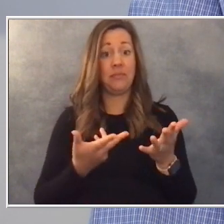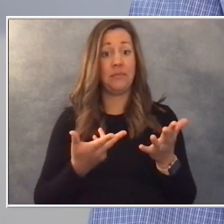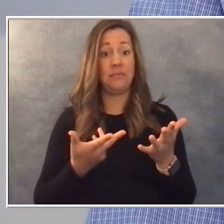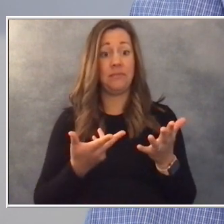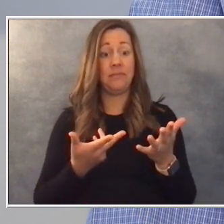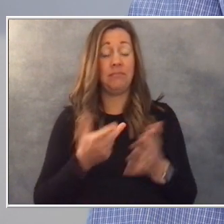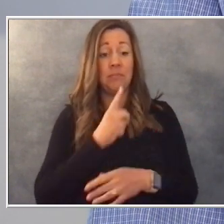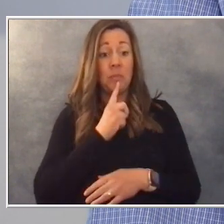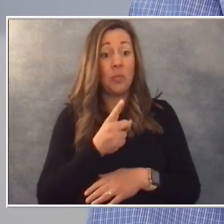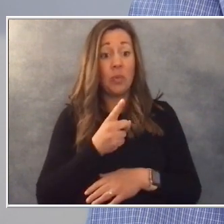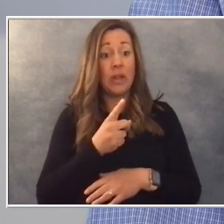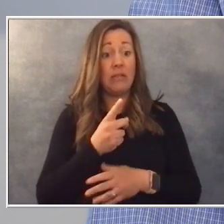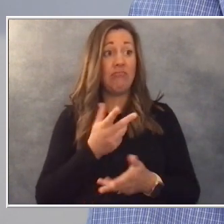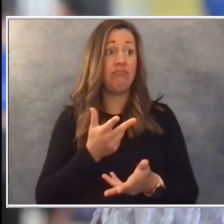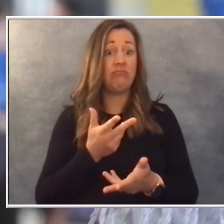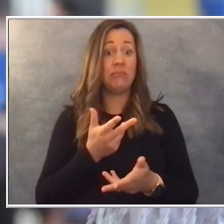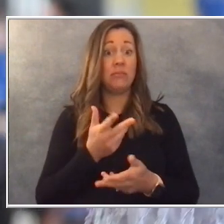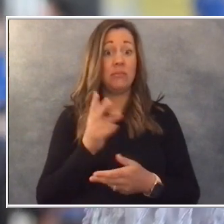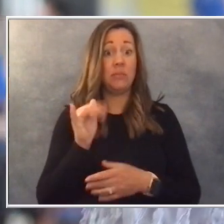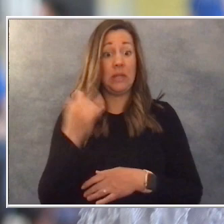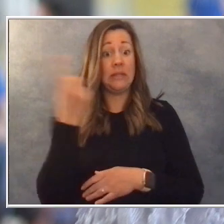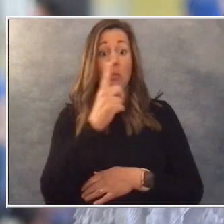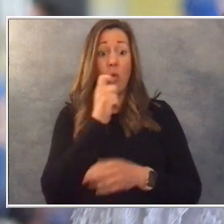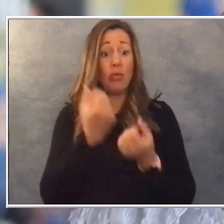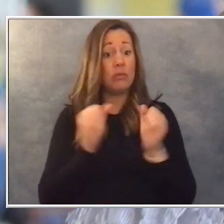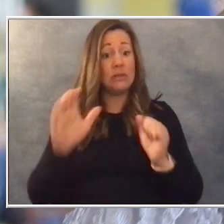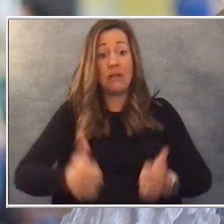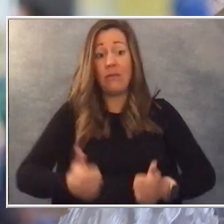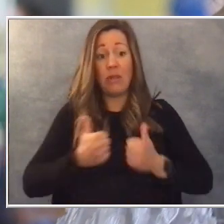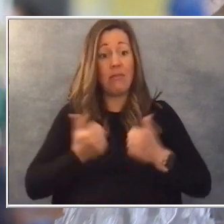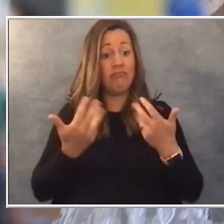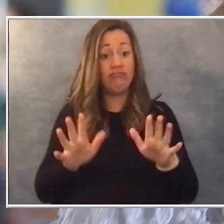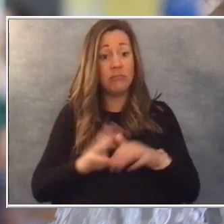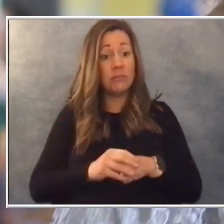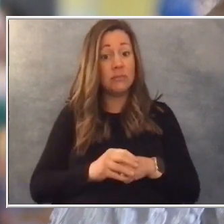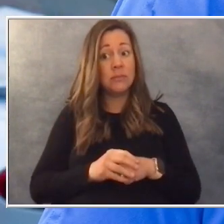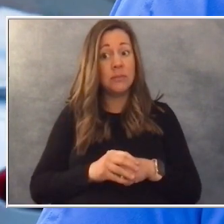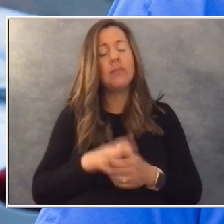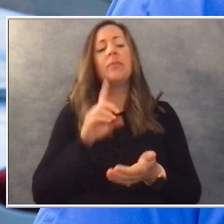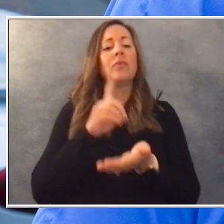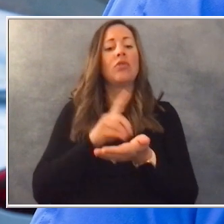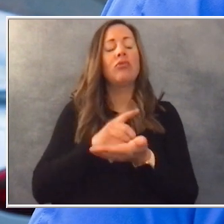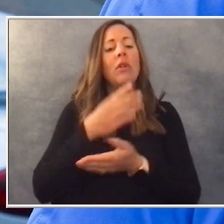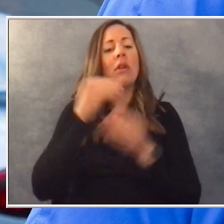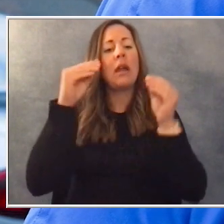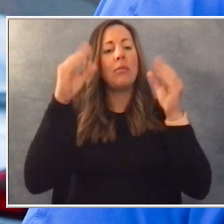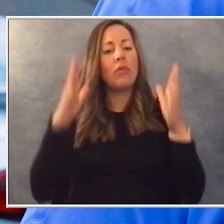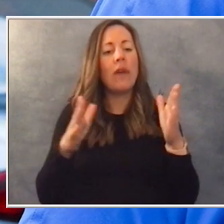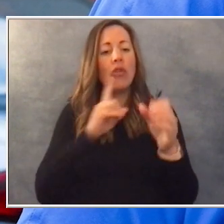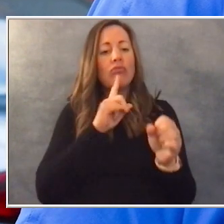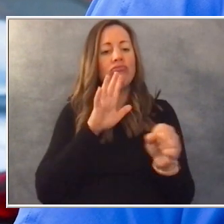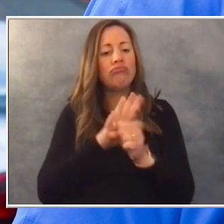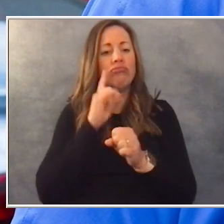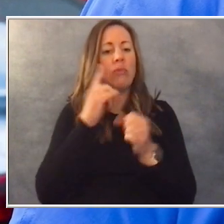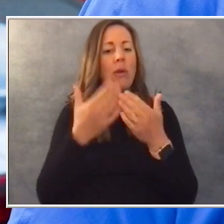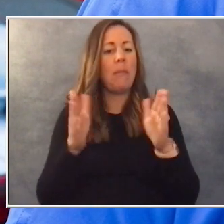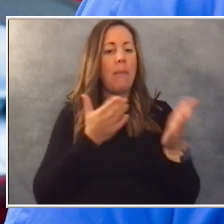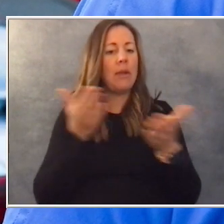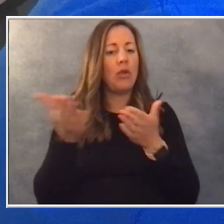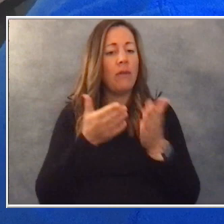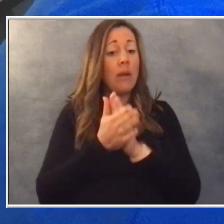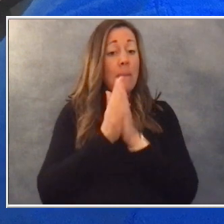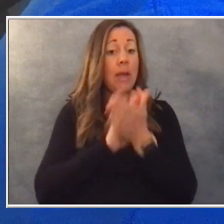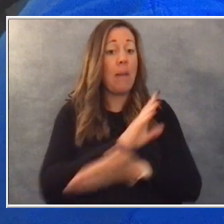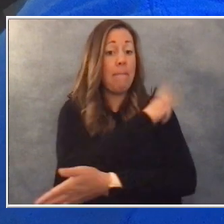it really is somebody who saved your life. A doctor and professor dedicated to public service becomes the